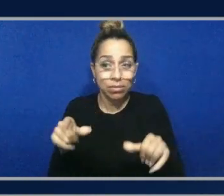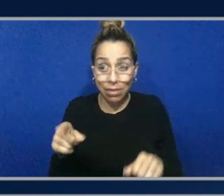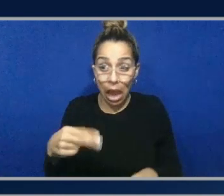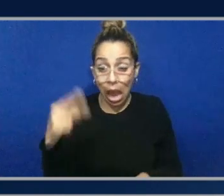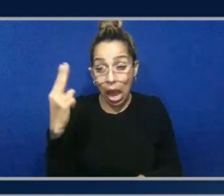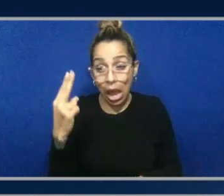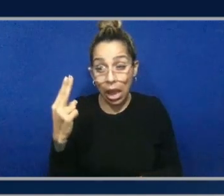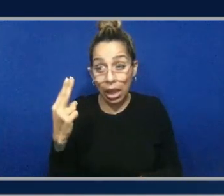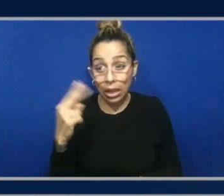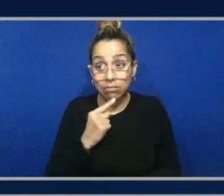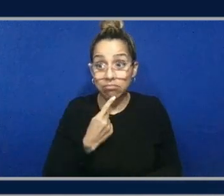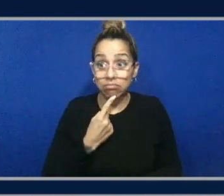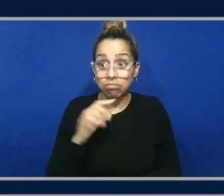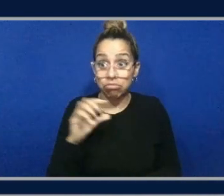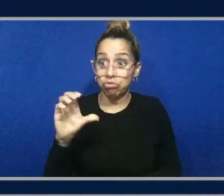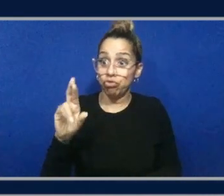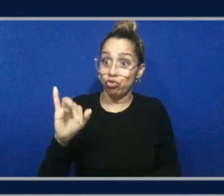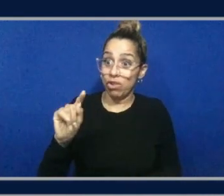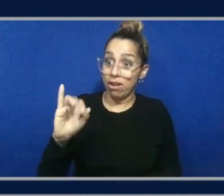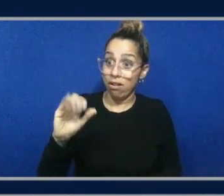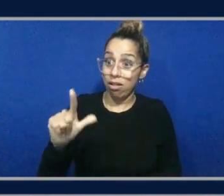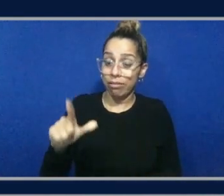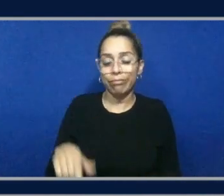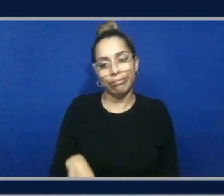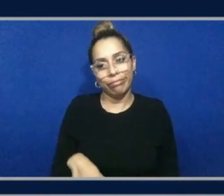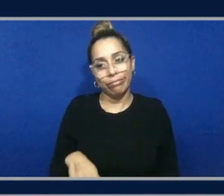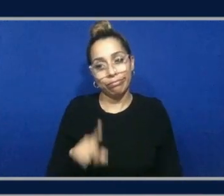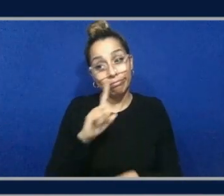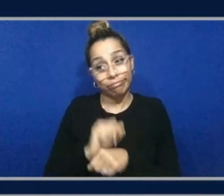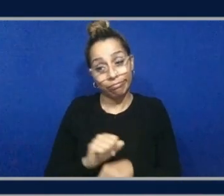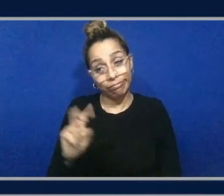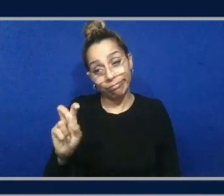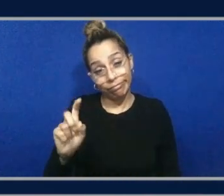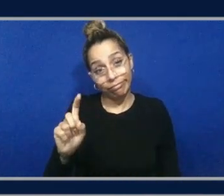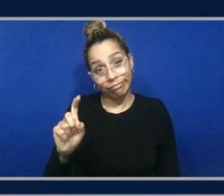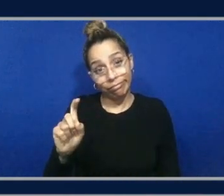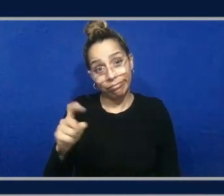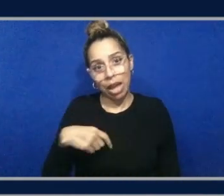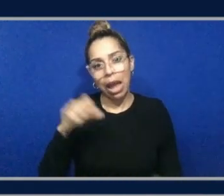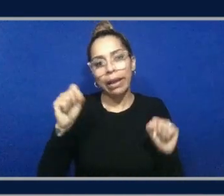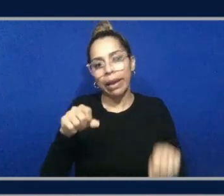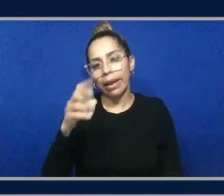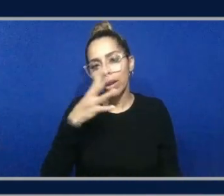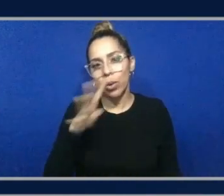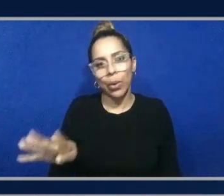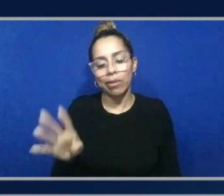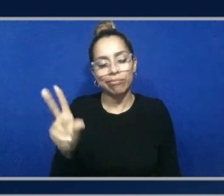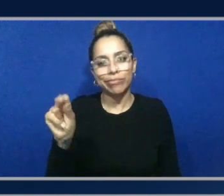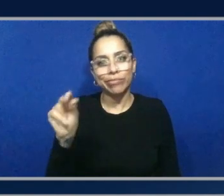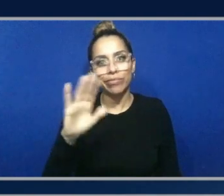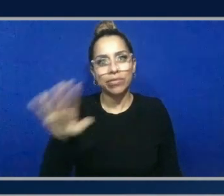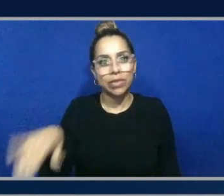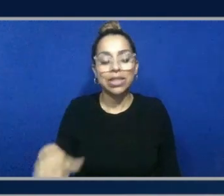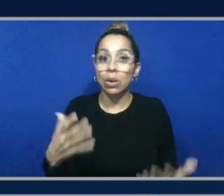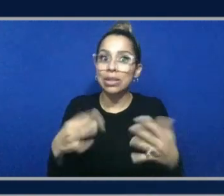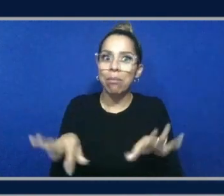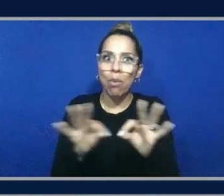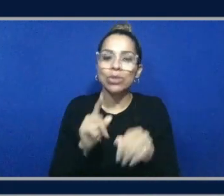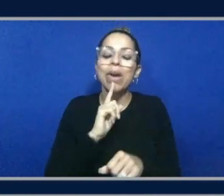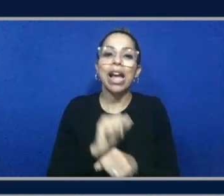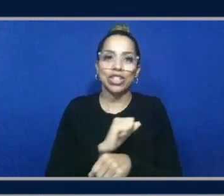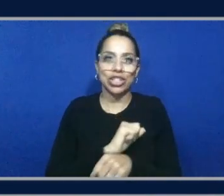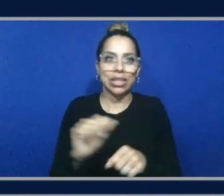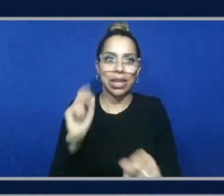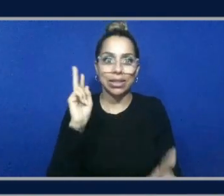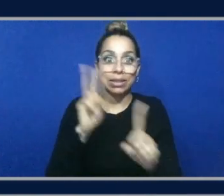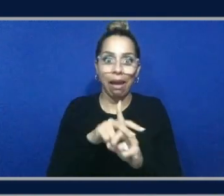Are we using it correctly? Well, I can ignore this one because it's that. So it is important to actually assign